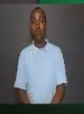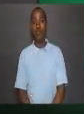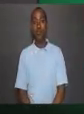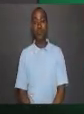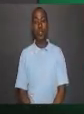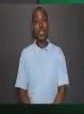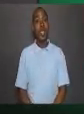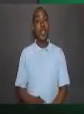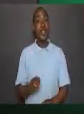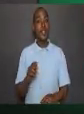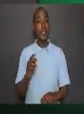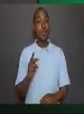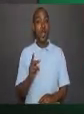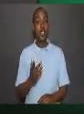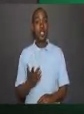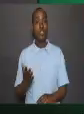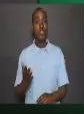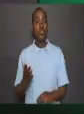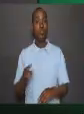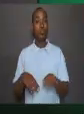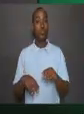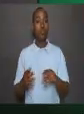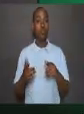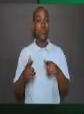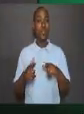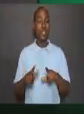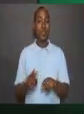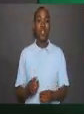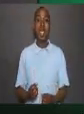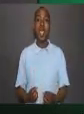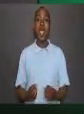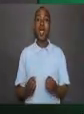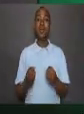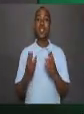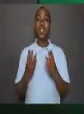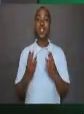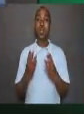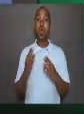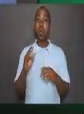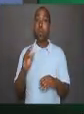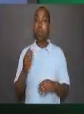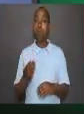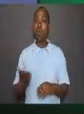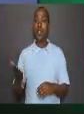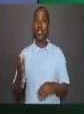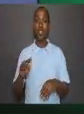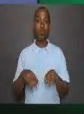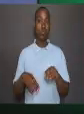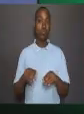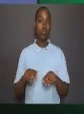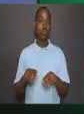As the particles move randomly, more particles travel to the areas of